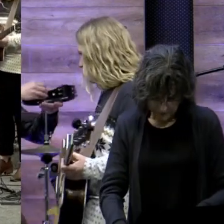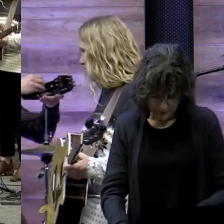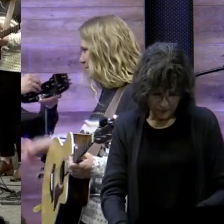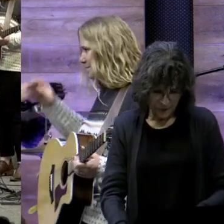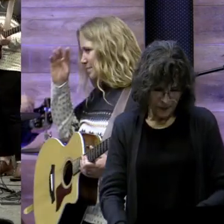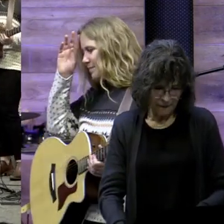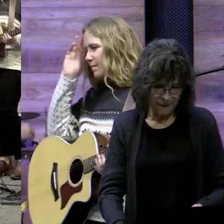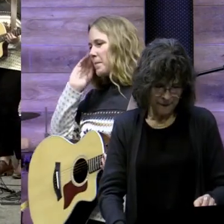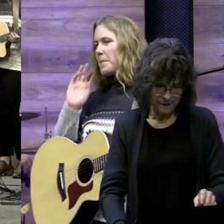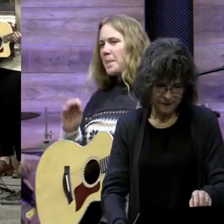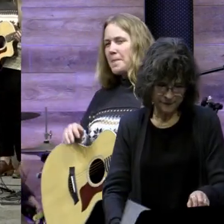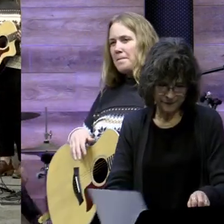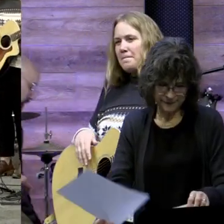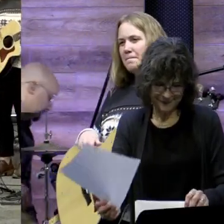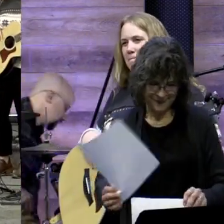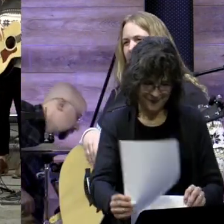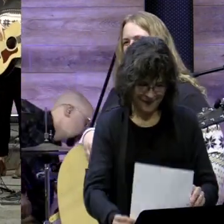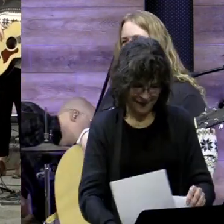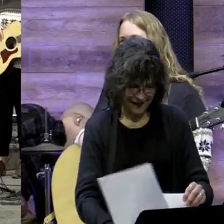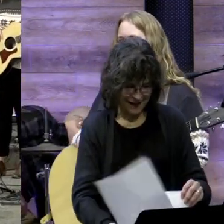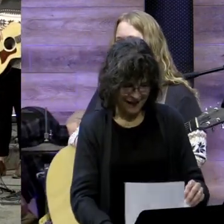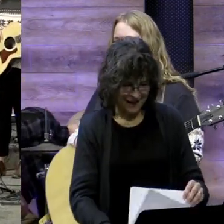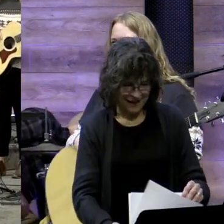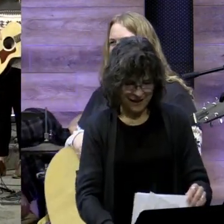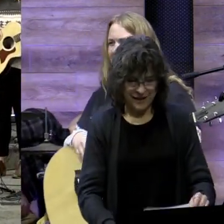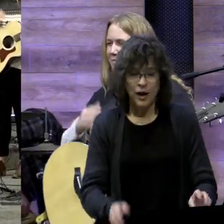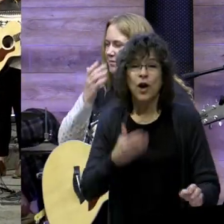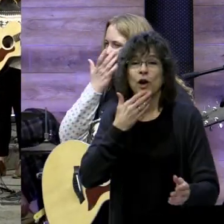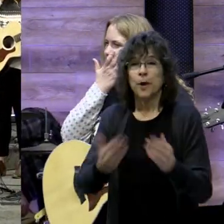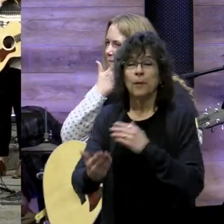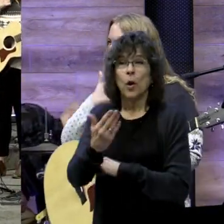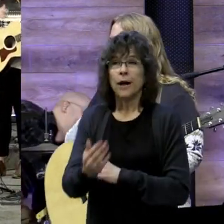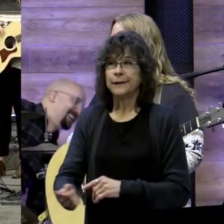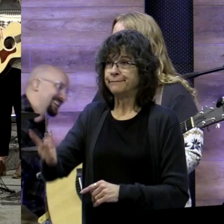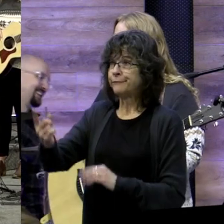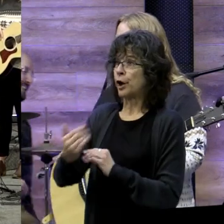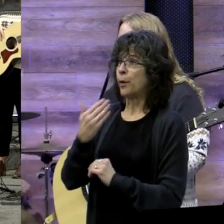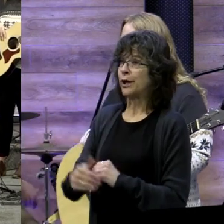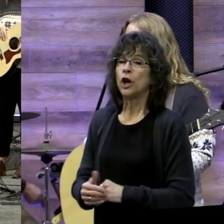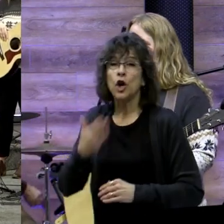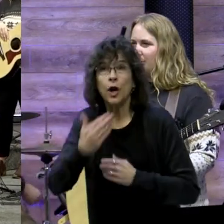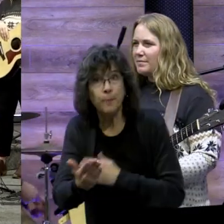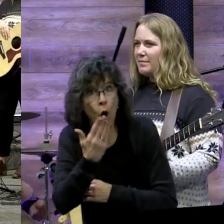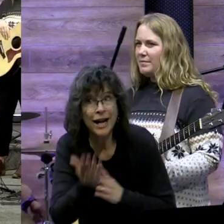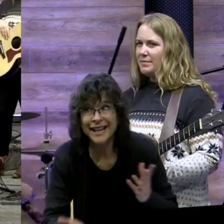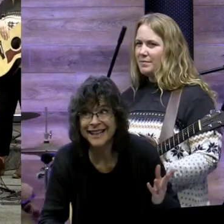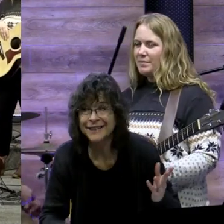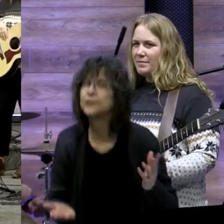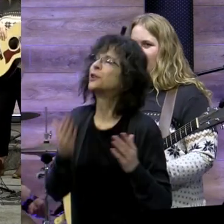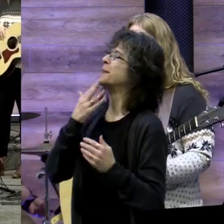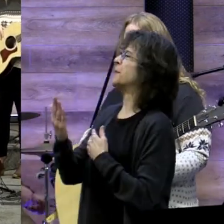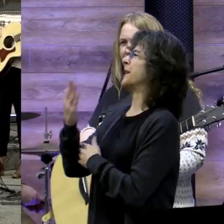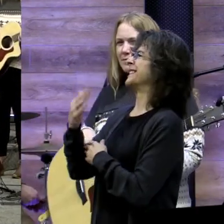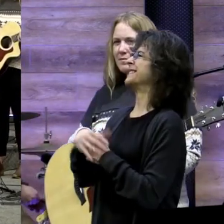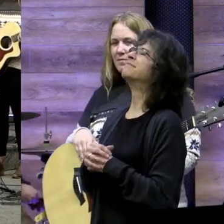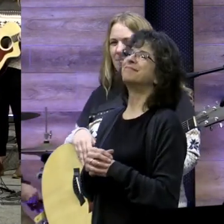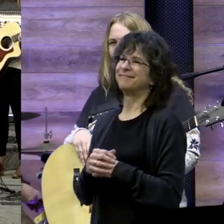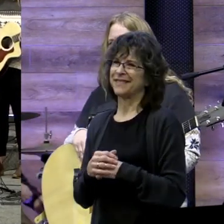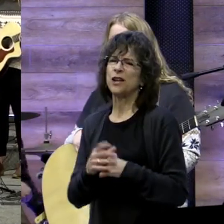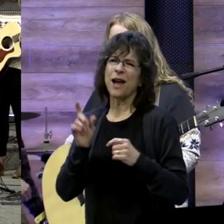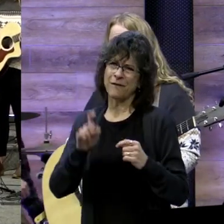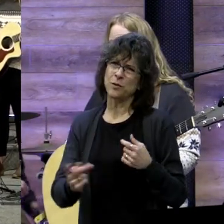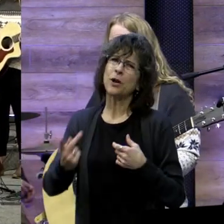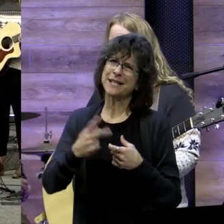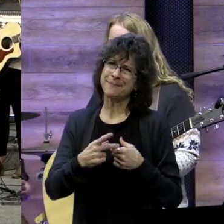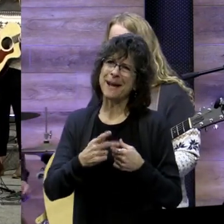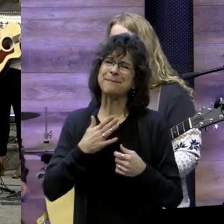Good morning. All right, good morning to one person. How about the rest of you? Good morning. Oh, yeah, we got to participate here.